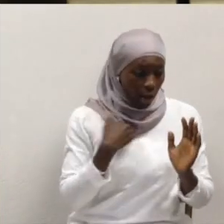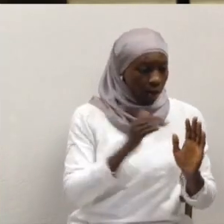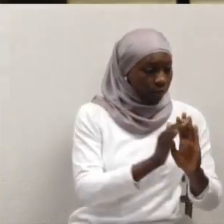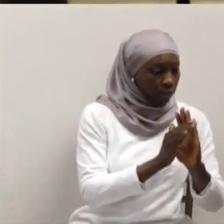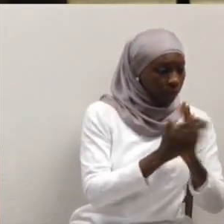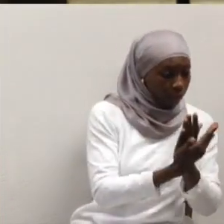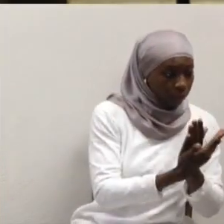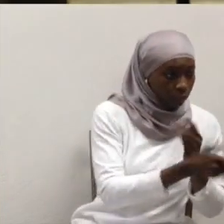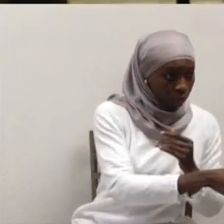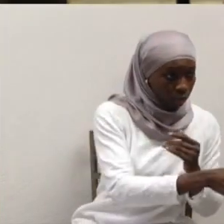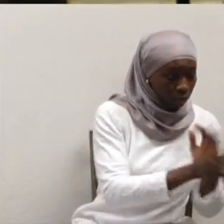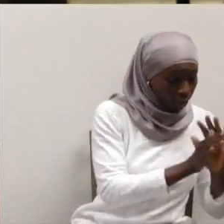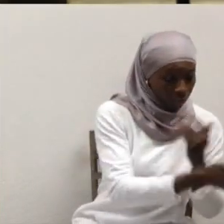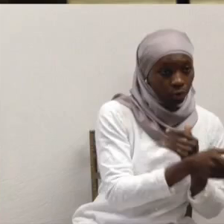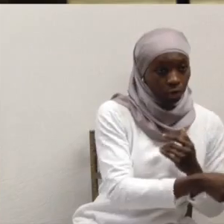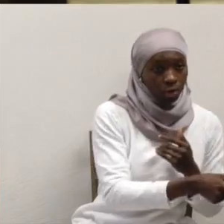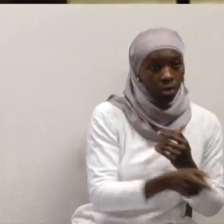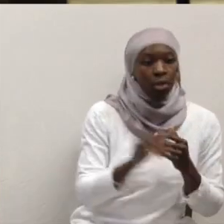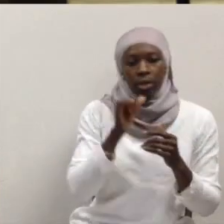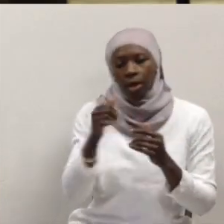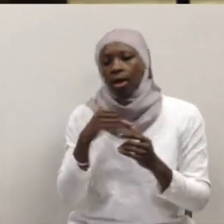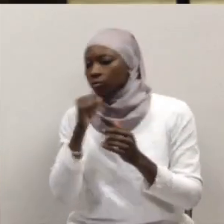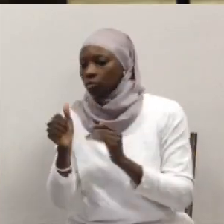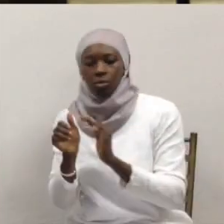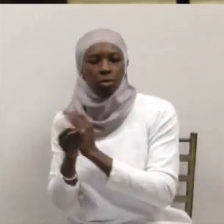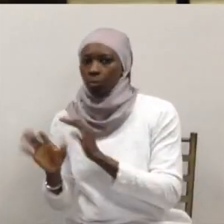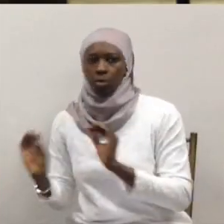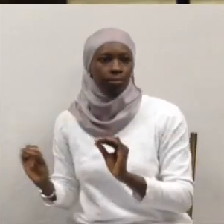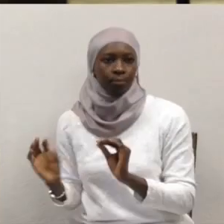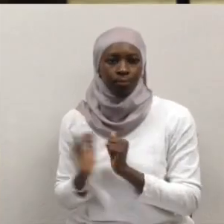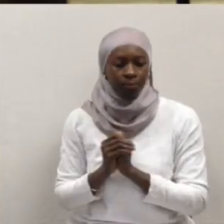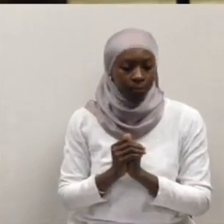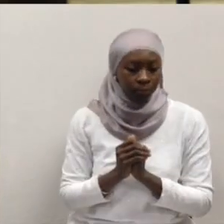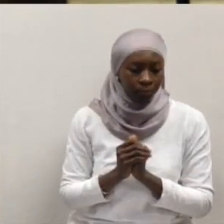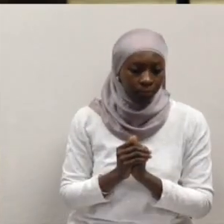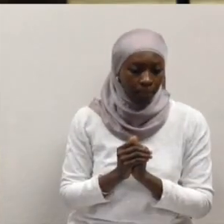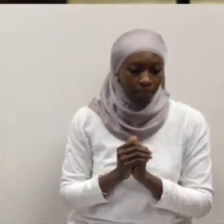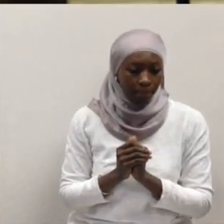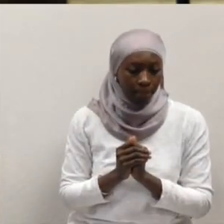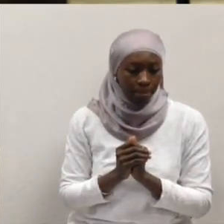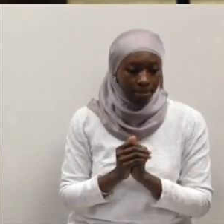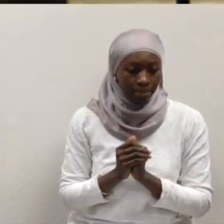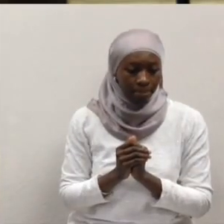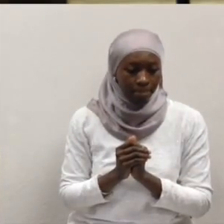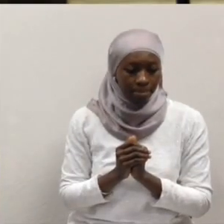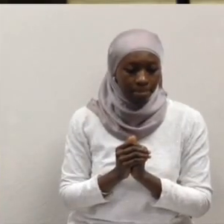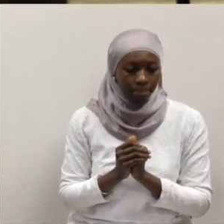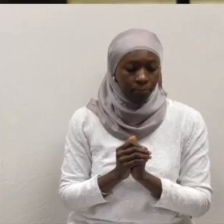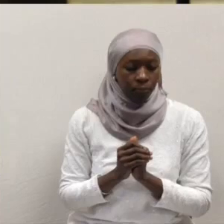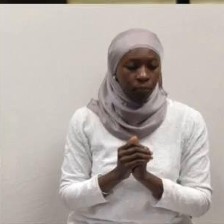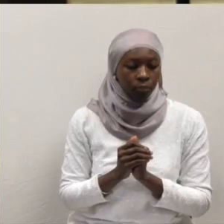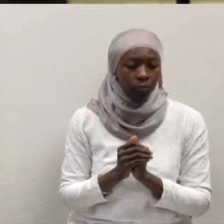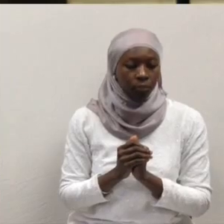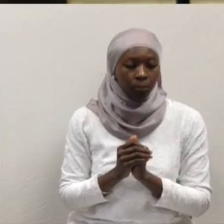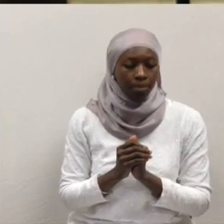the enemies, the outside enemies, the pagans and the kuffar and the mushrikeen, they can only weaken